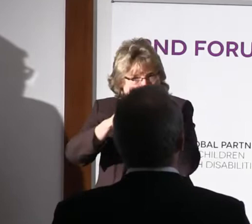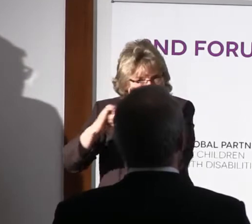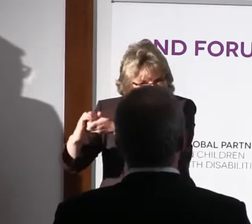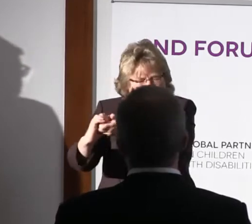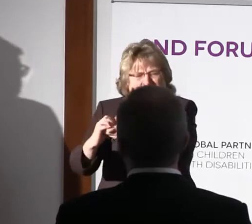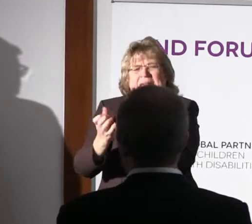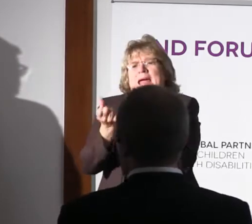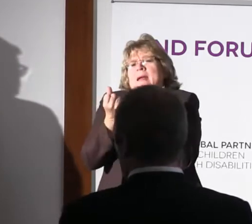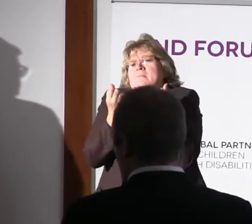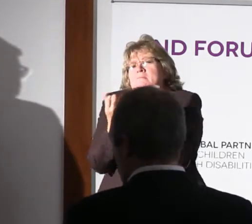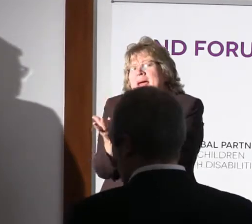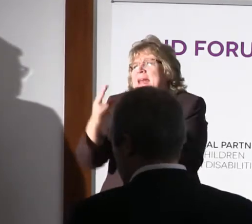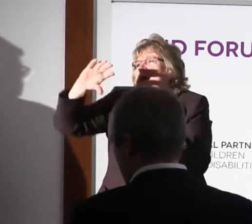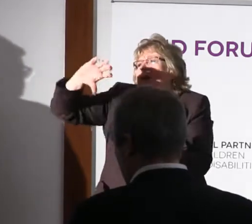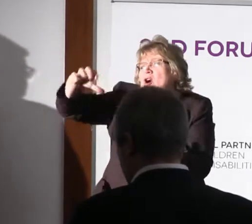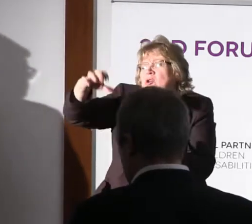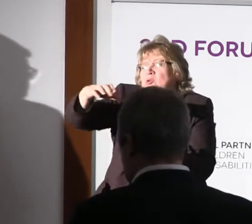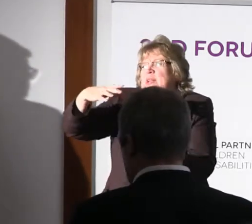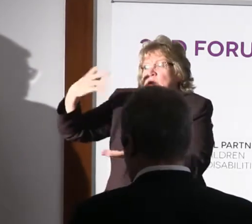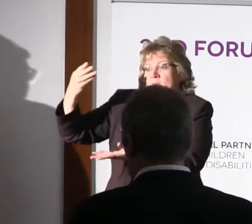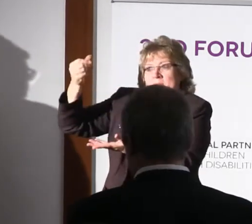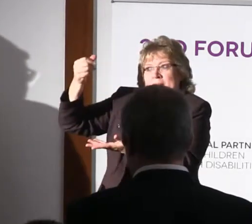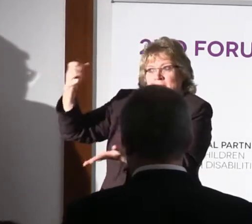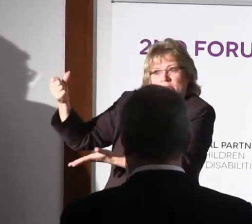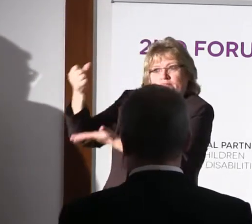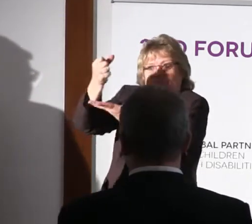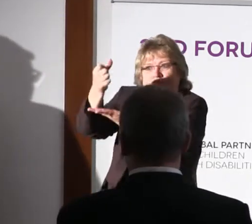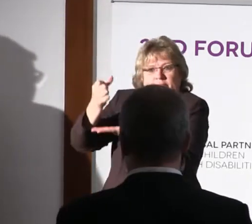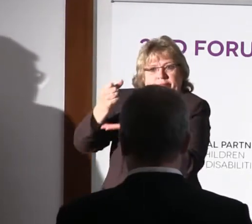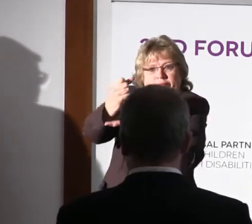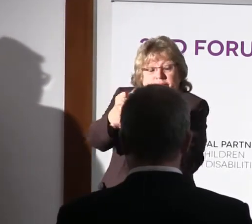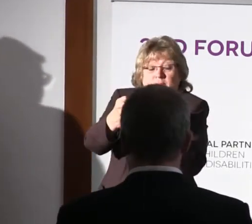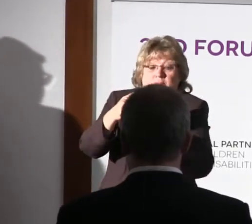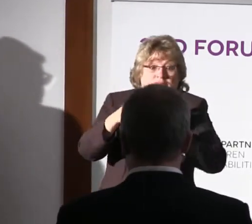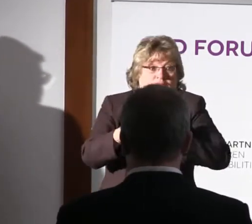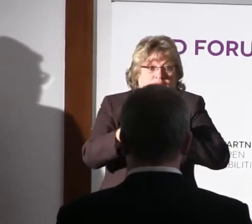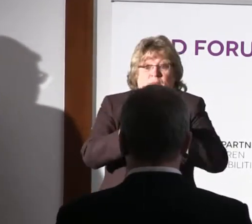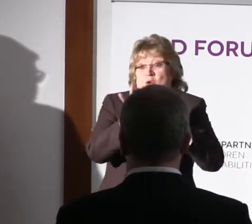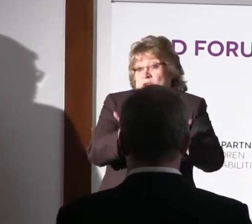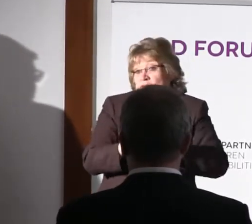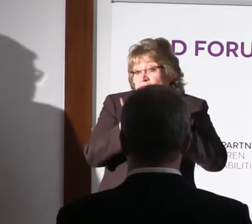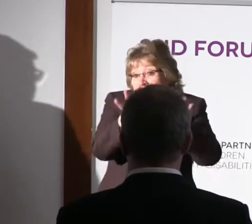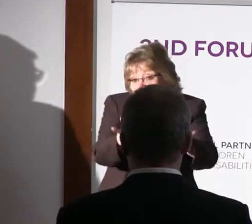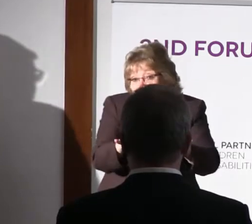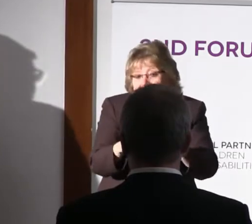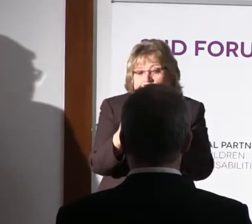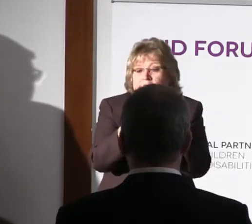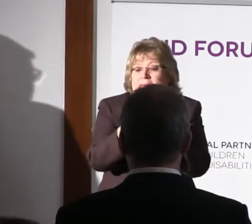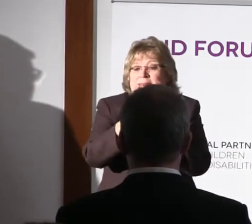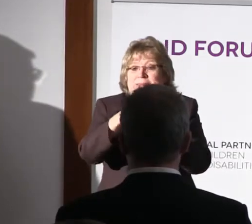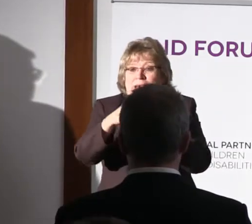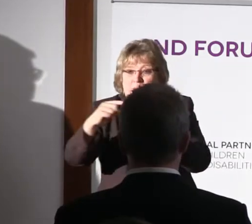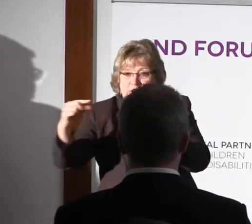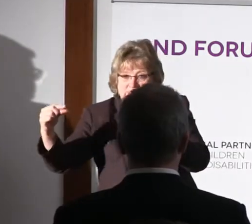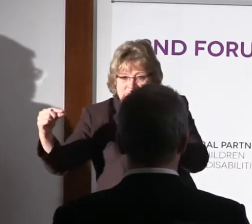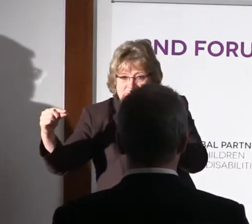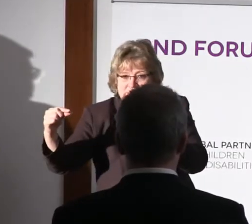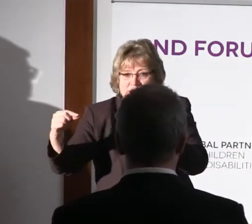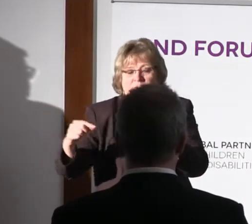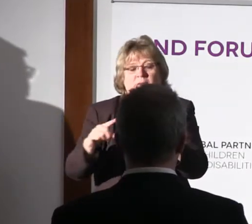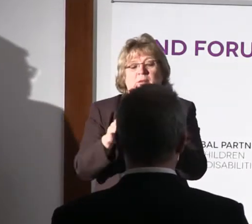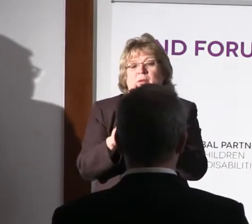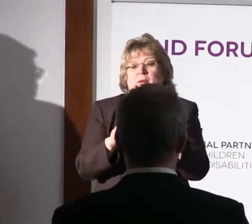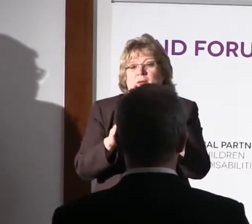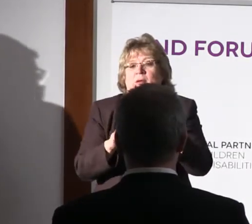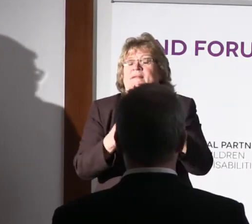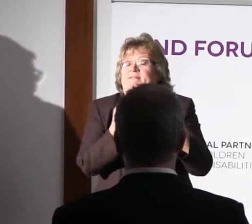generously contributed to the fund. Australia, Cyprus, Finland. We heard the Minister